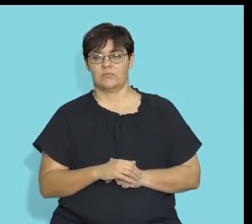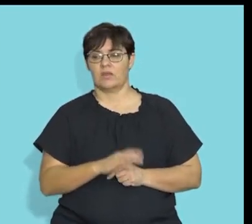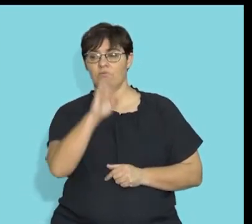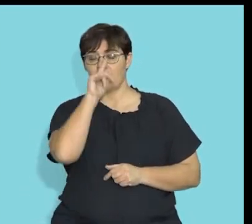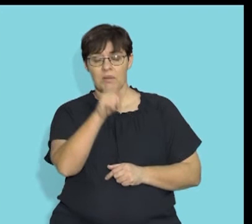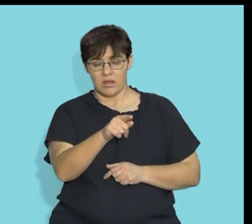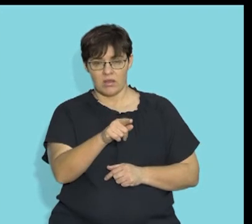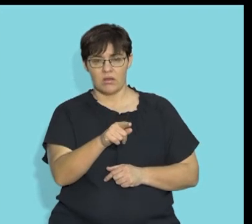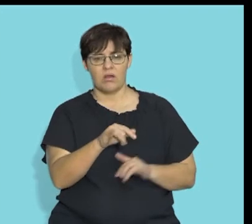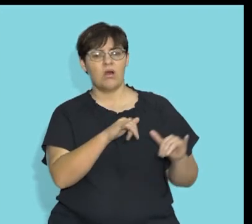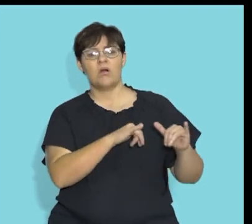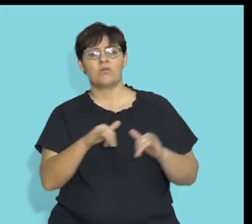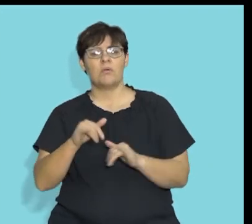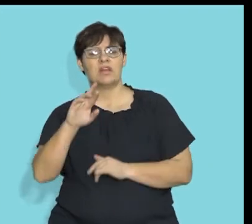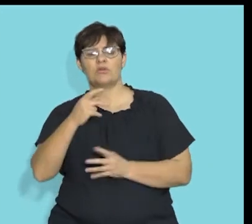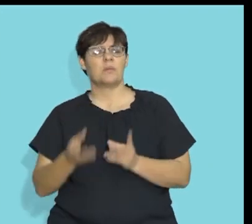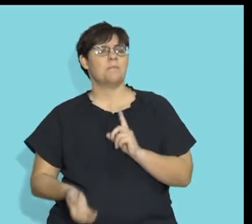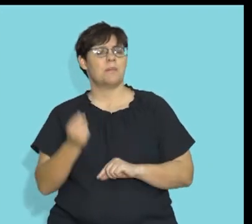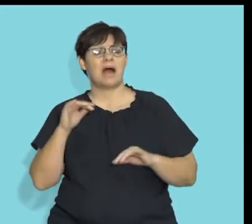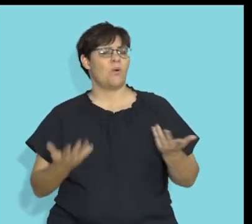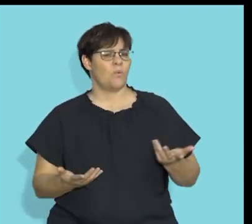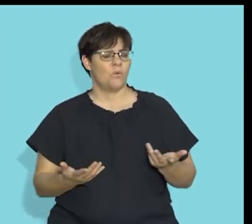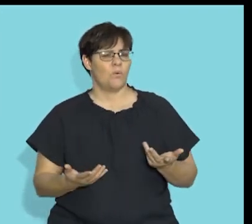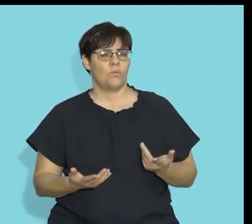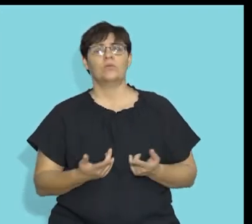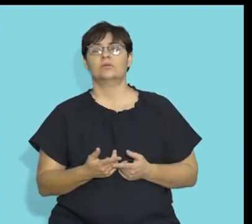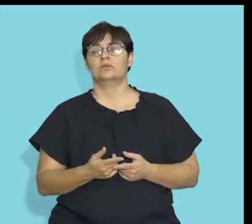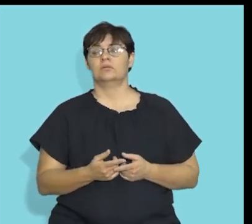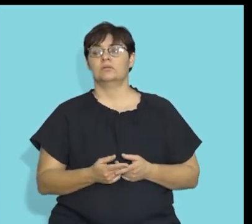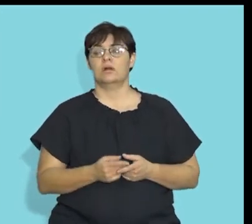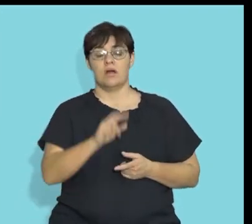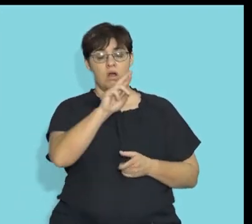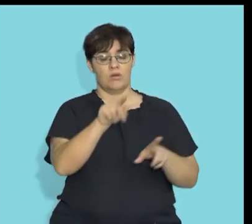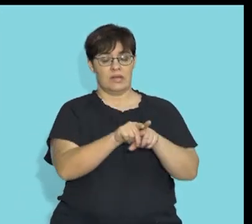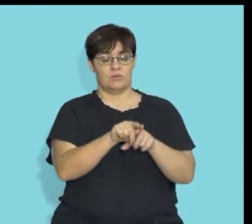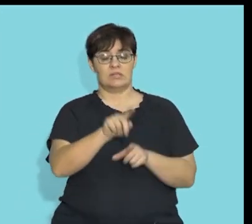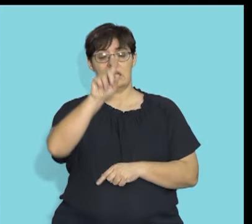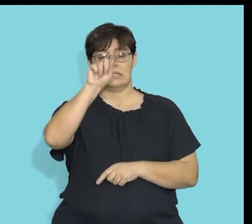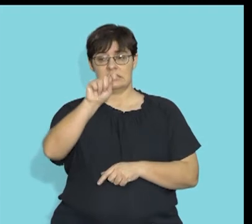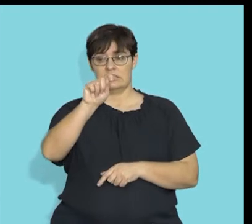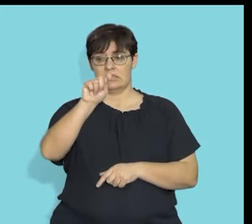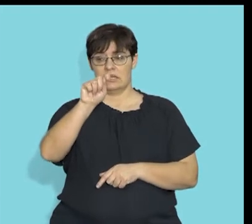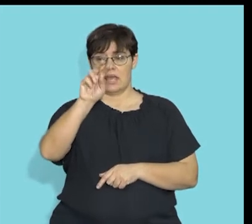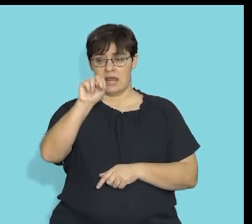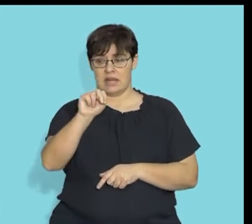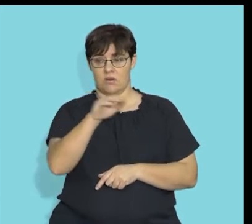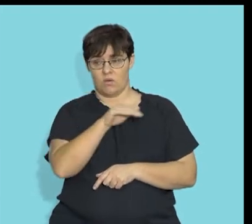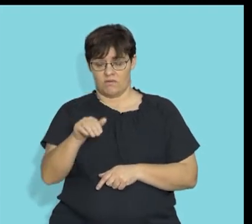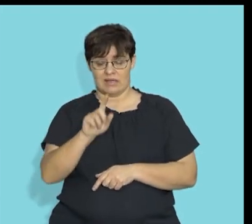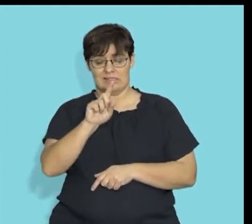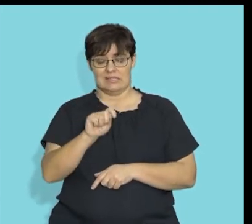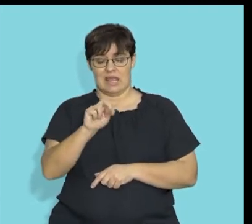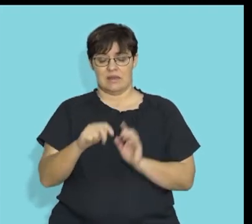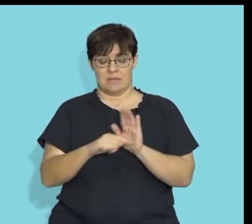Please remember you can find your common ratio by taking a term value over the value of the term that